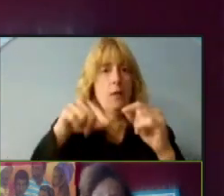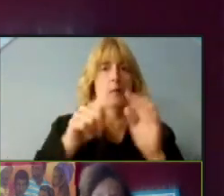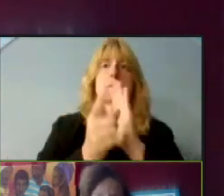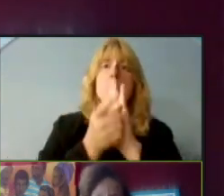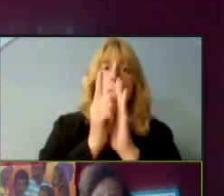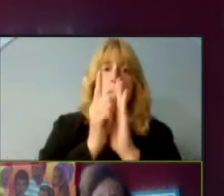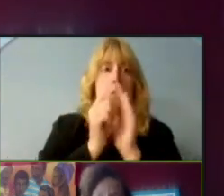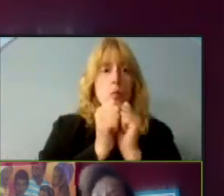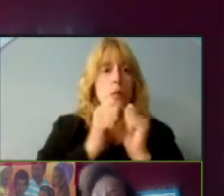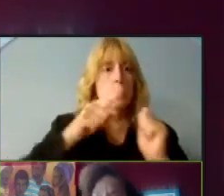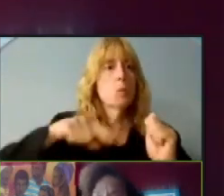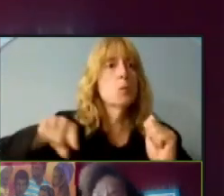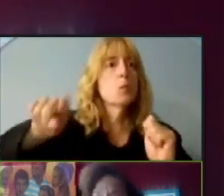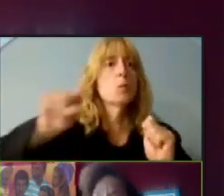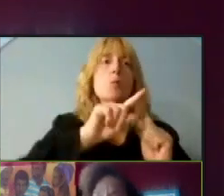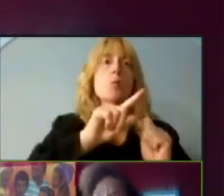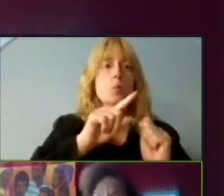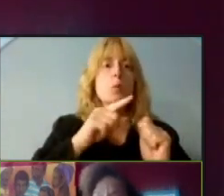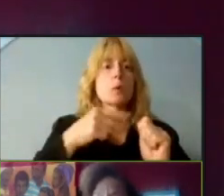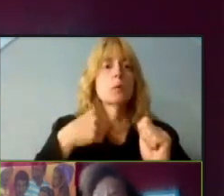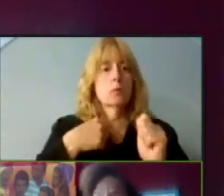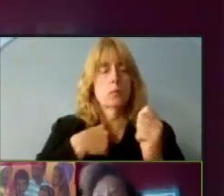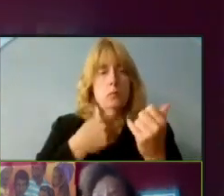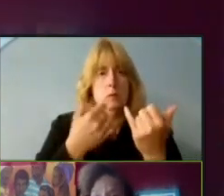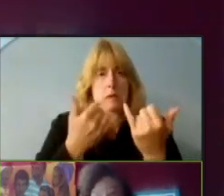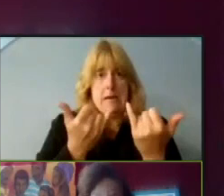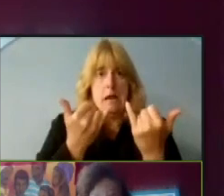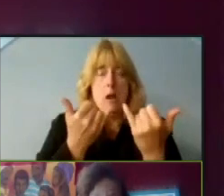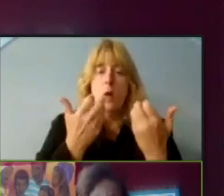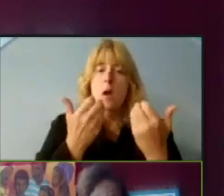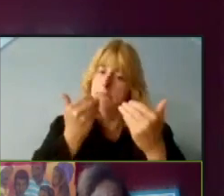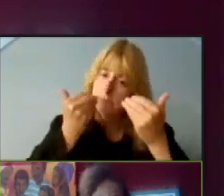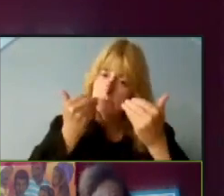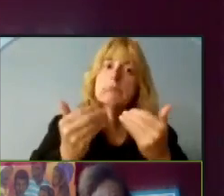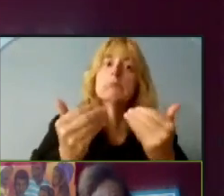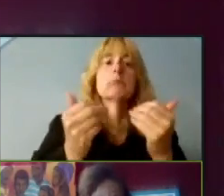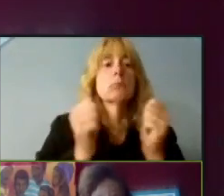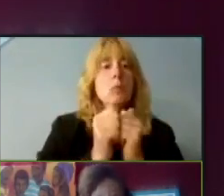as well. So at this point, I'd like to move us forward in our agenda.